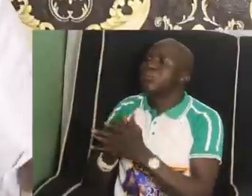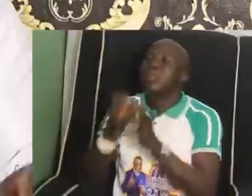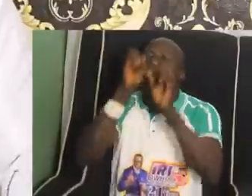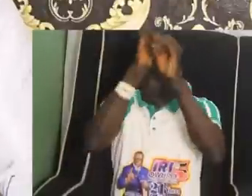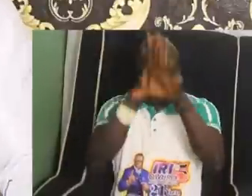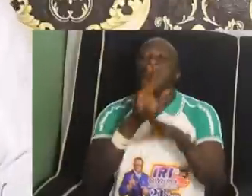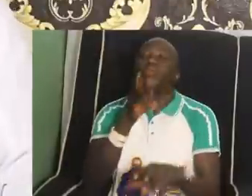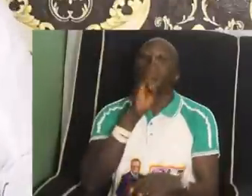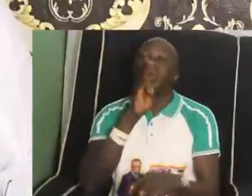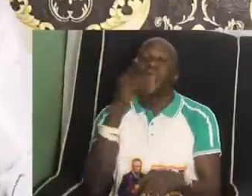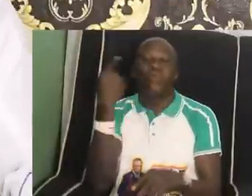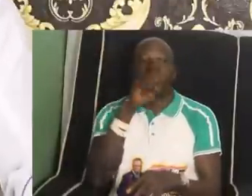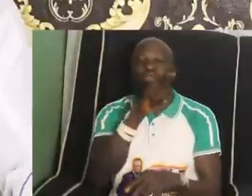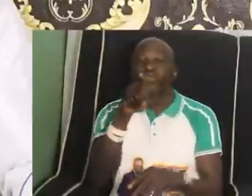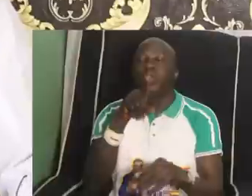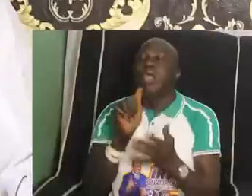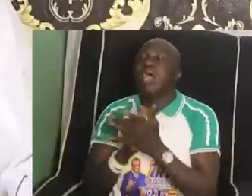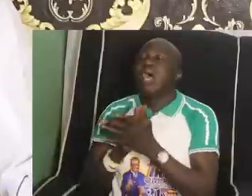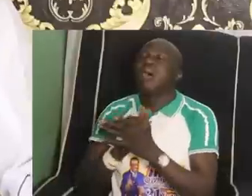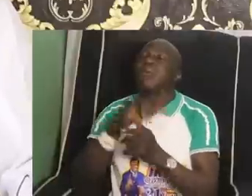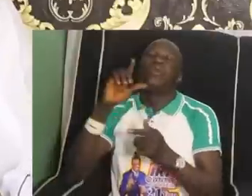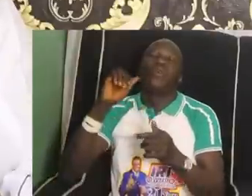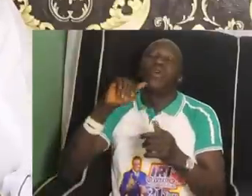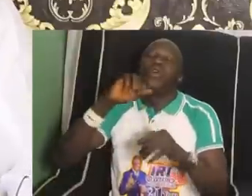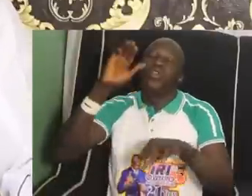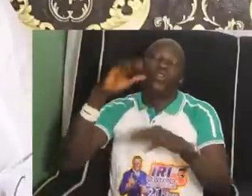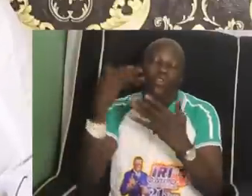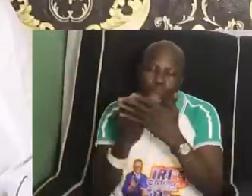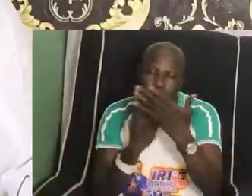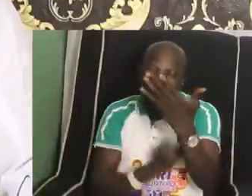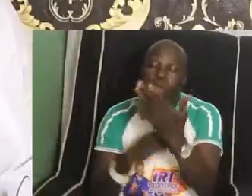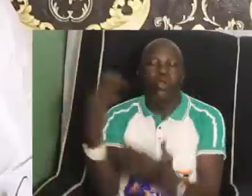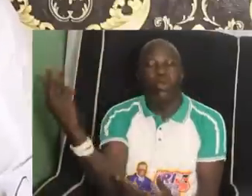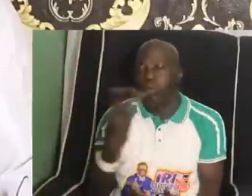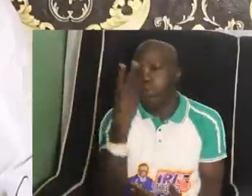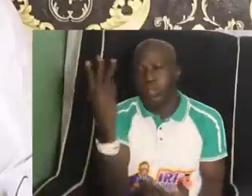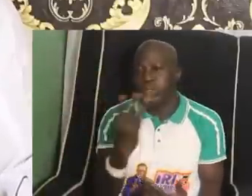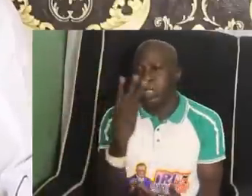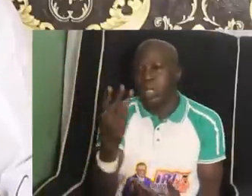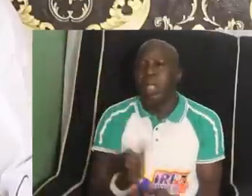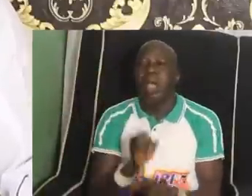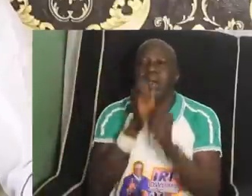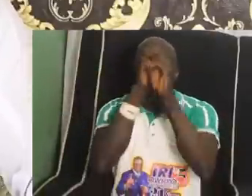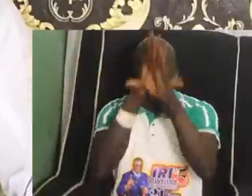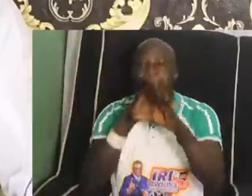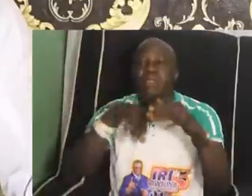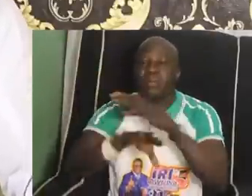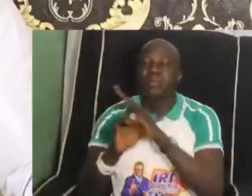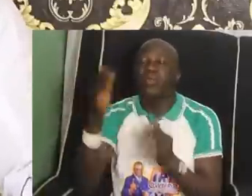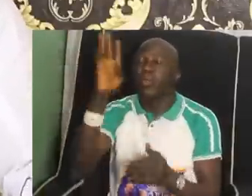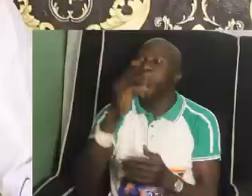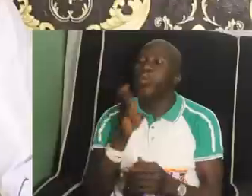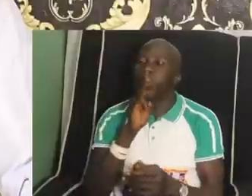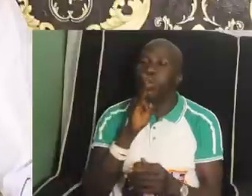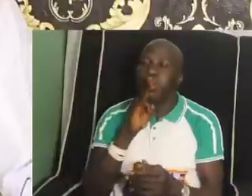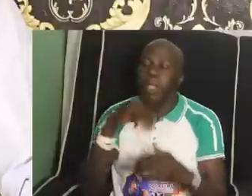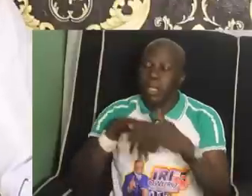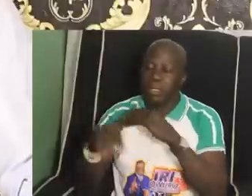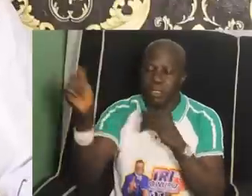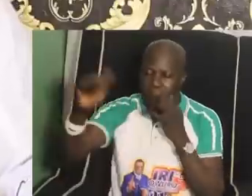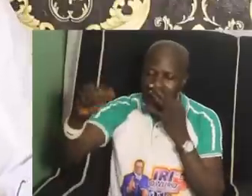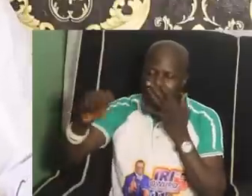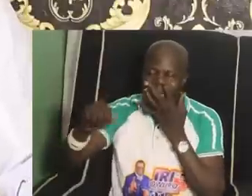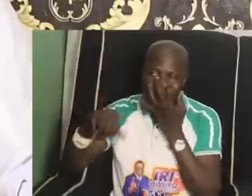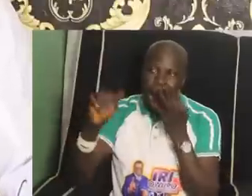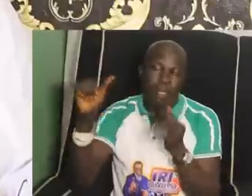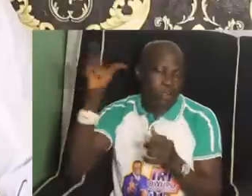bless you. We should bless water for you. On Wednesday morning, we will sanctify the